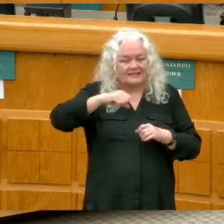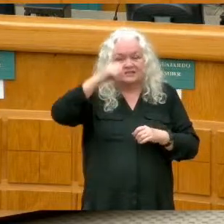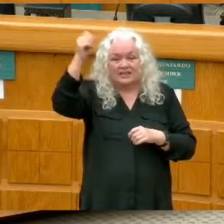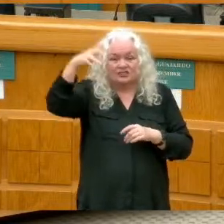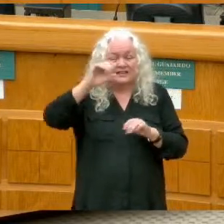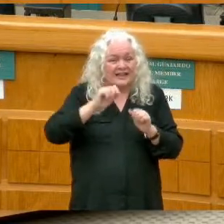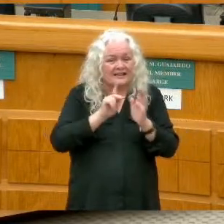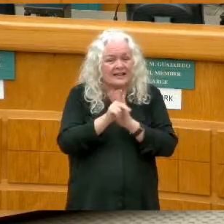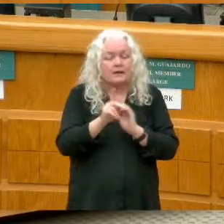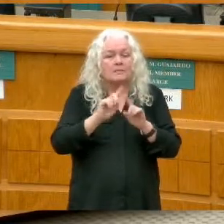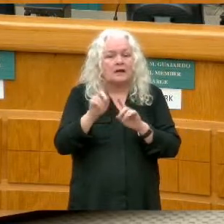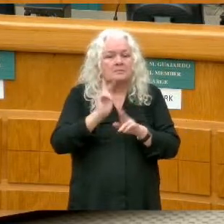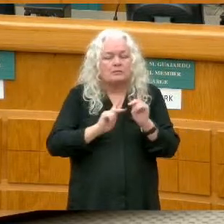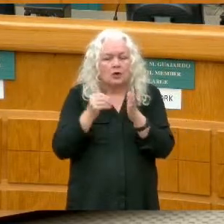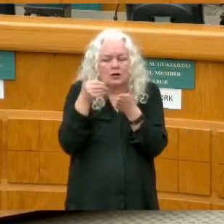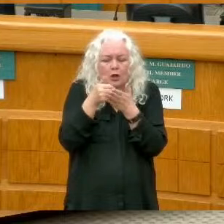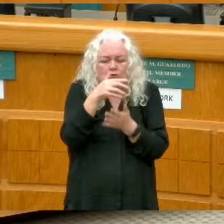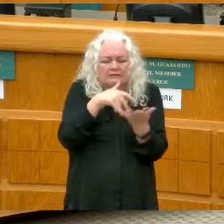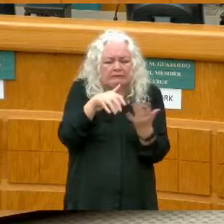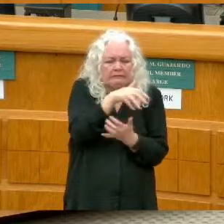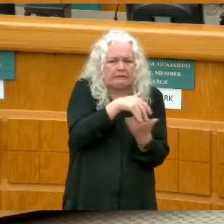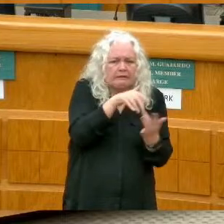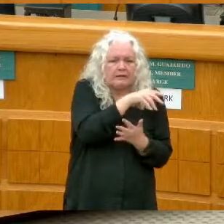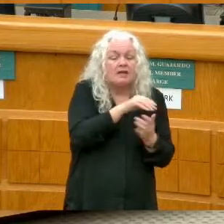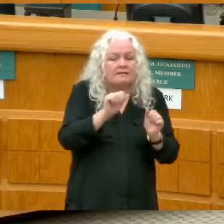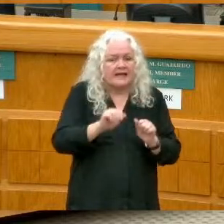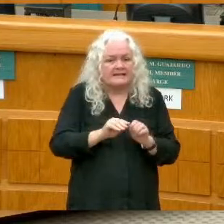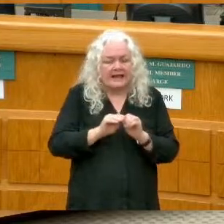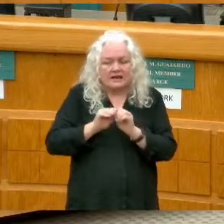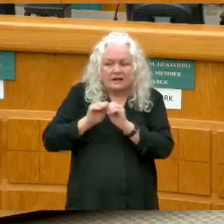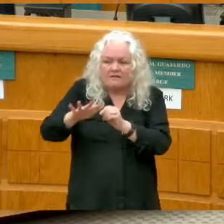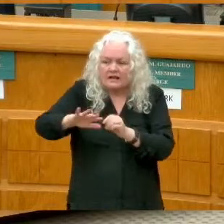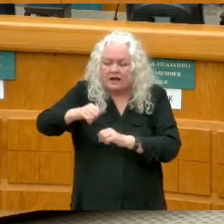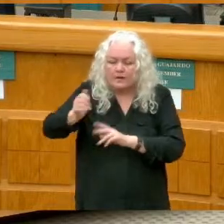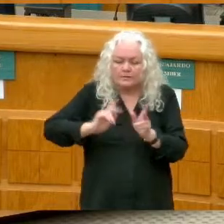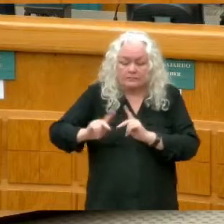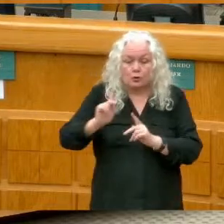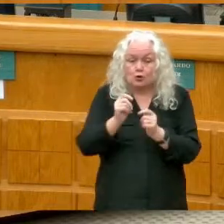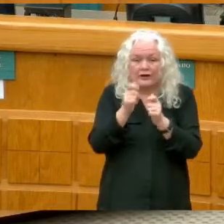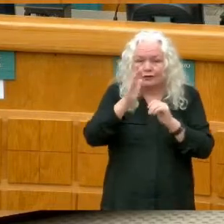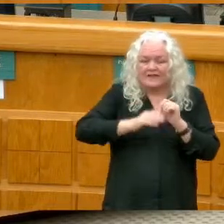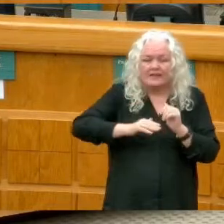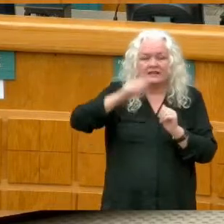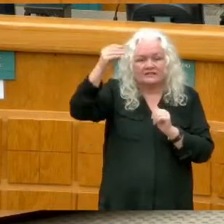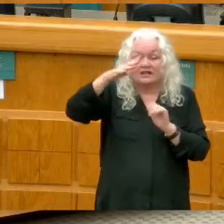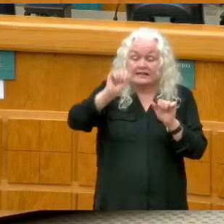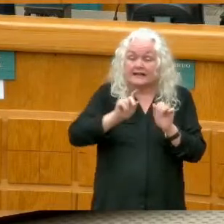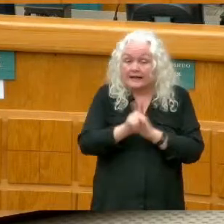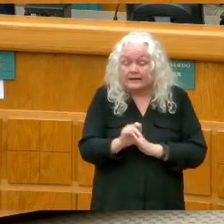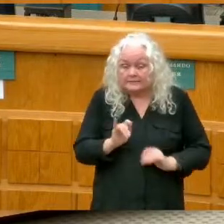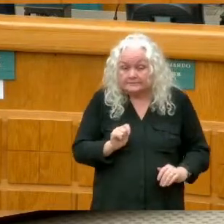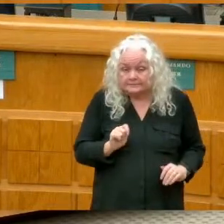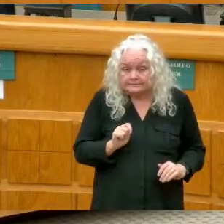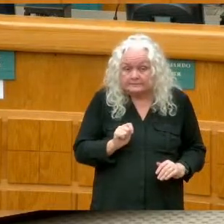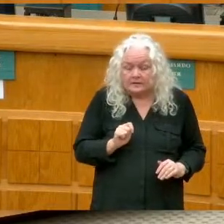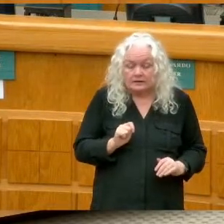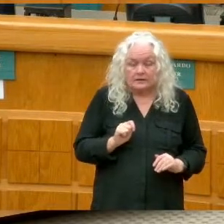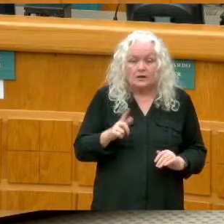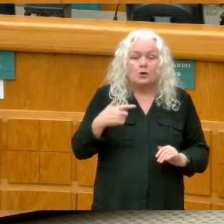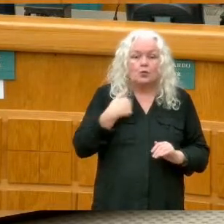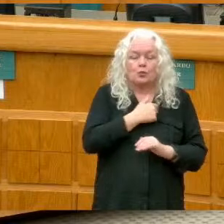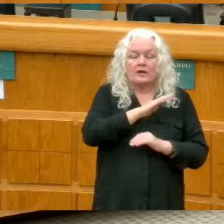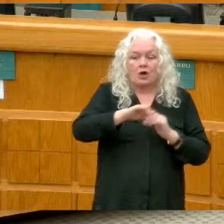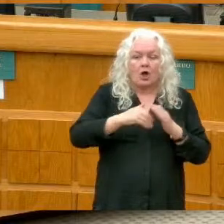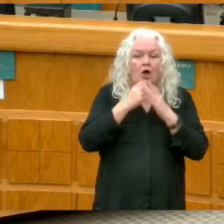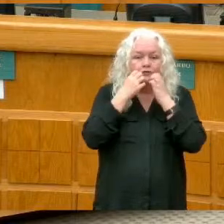but when people are in close contact, they can infect others quicker than the sun can kill it. Now, we